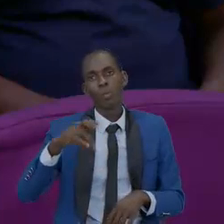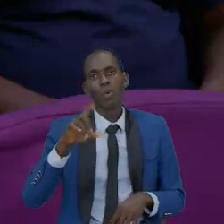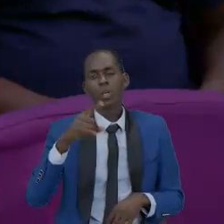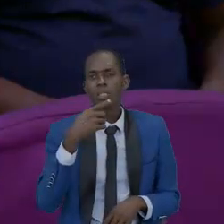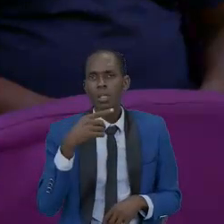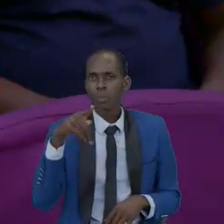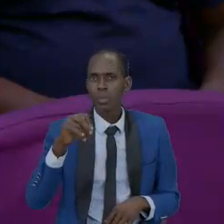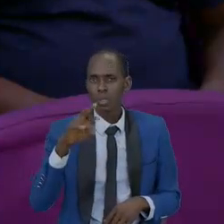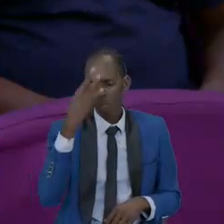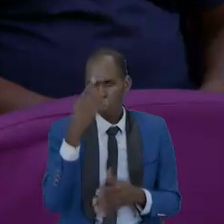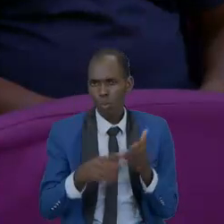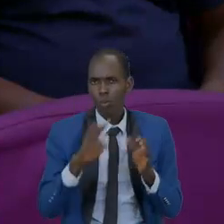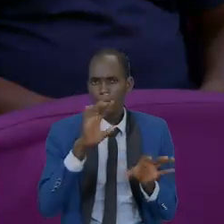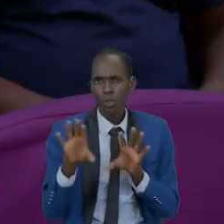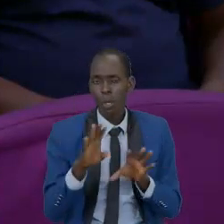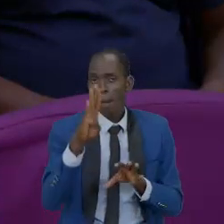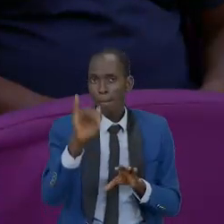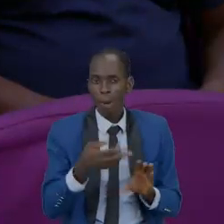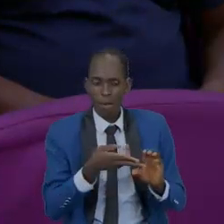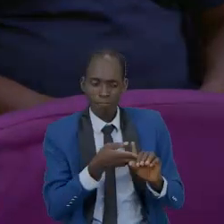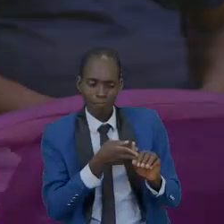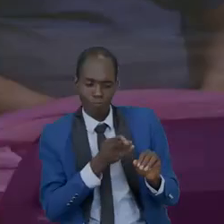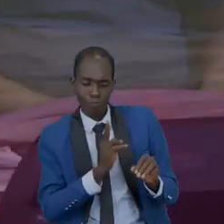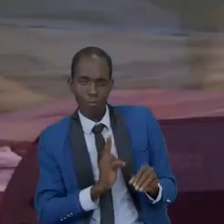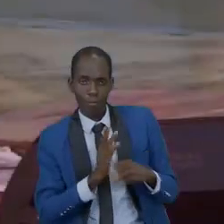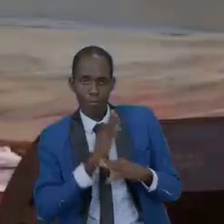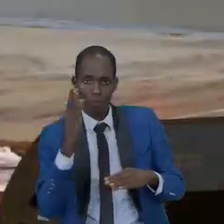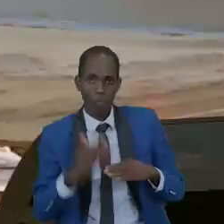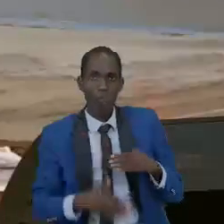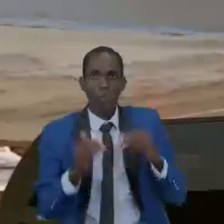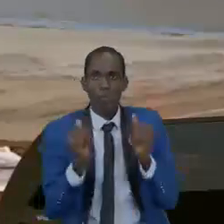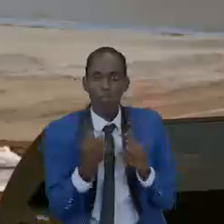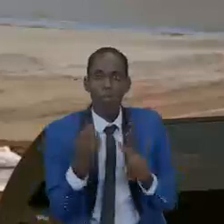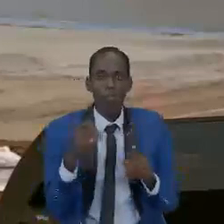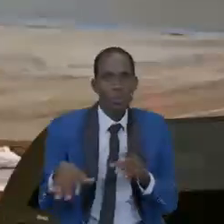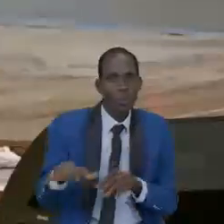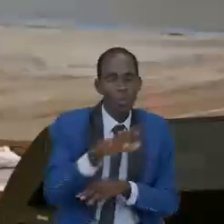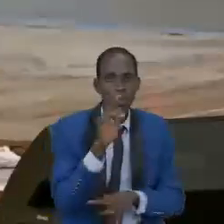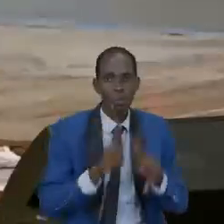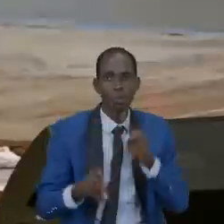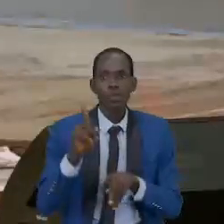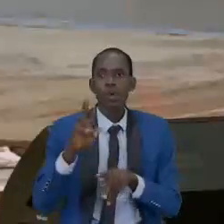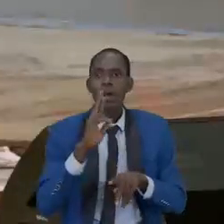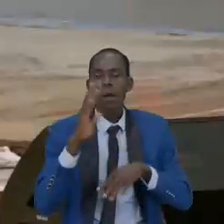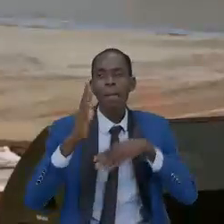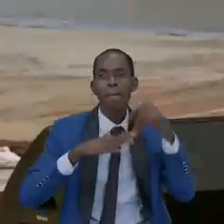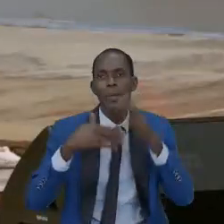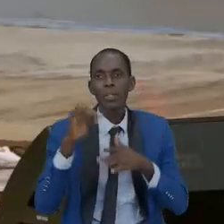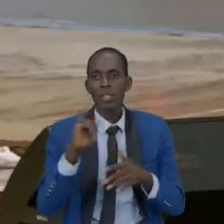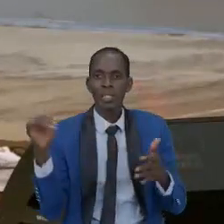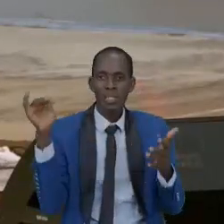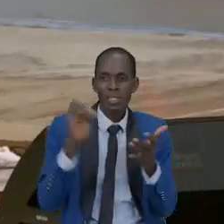now? By withdrawing from eating with those Gentiles, you're building again